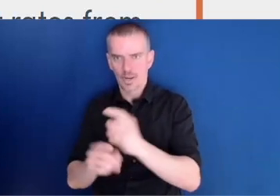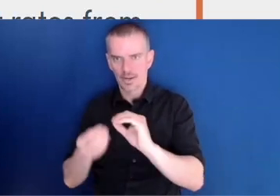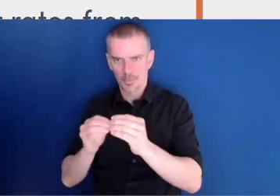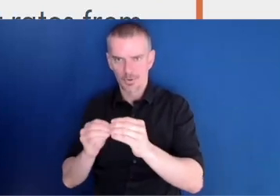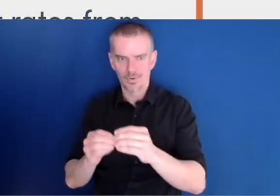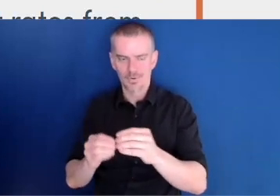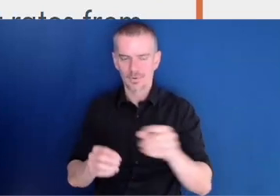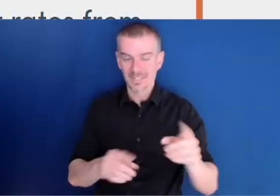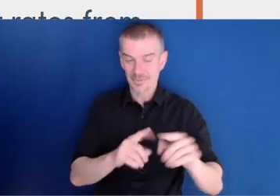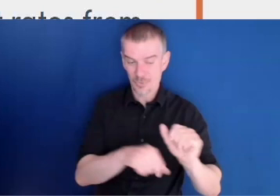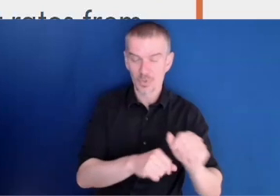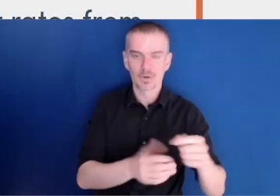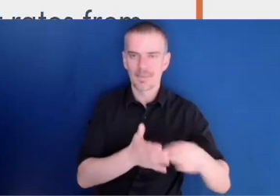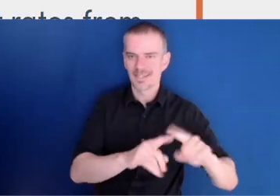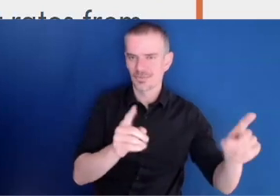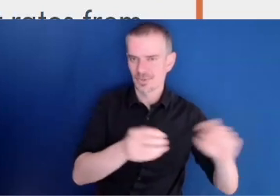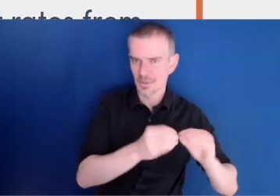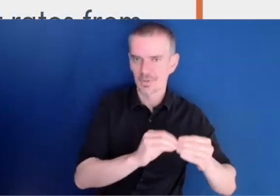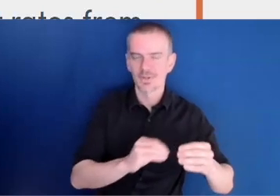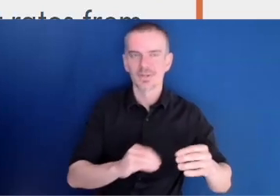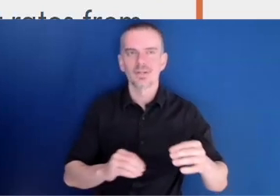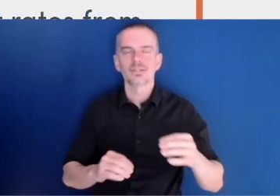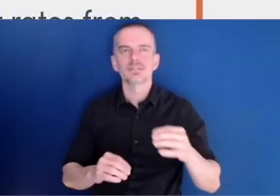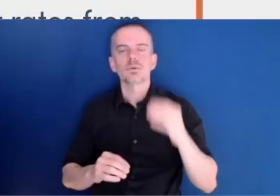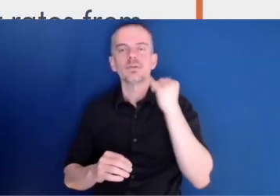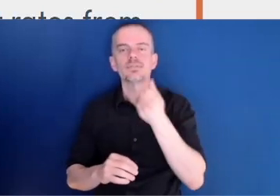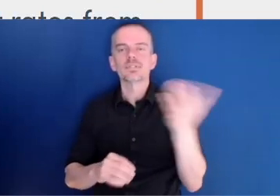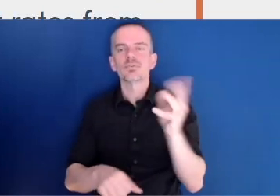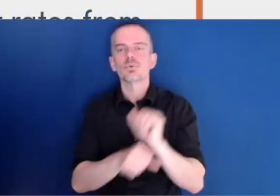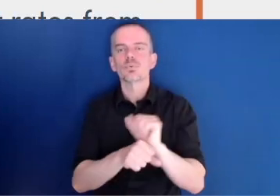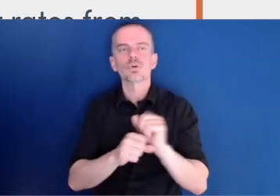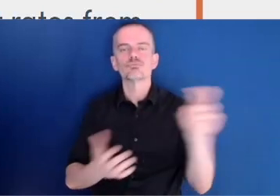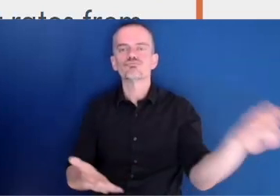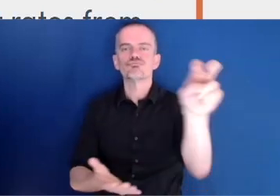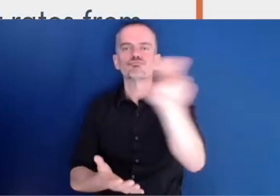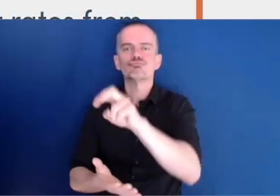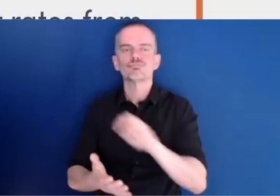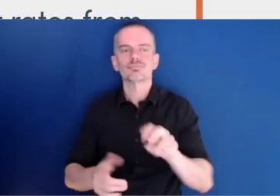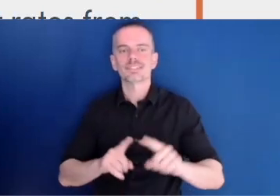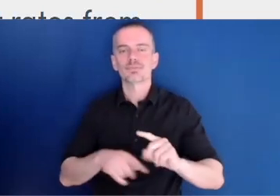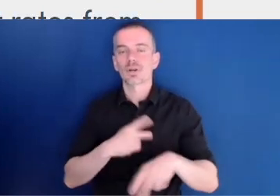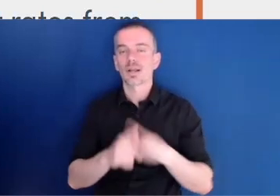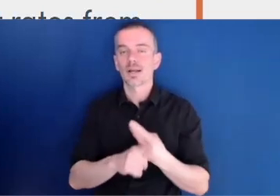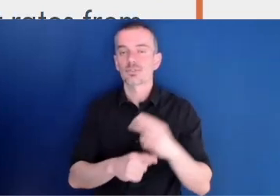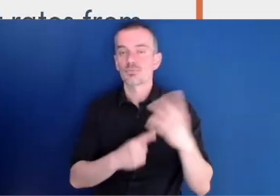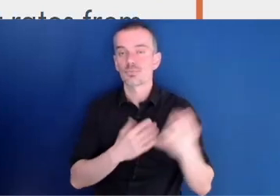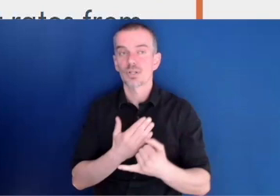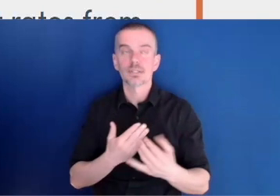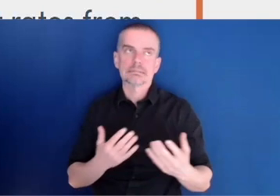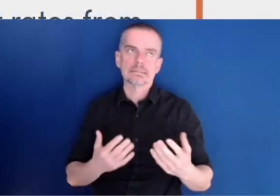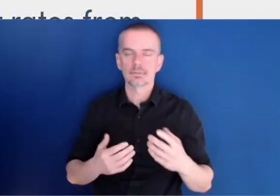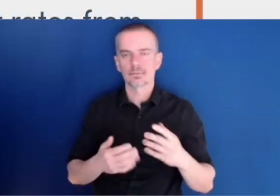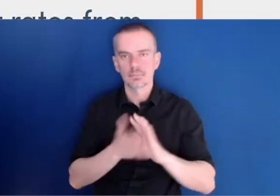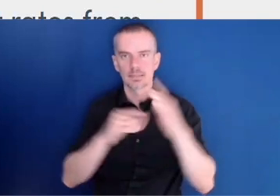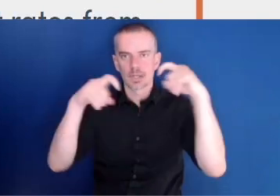bit complex if multiple workers are doing multiple different types of projects. So